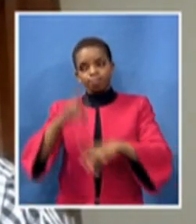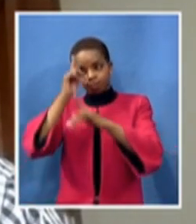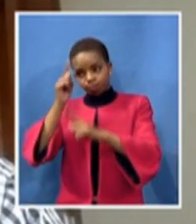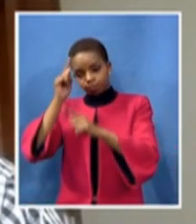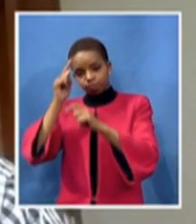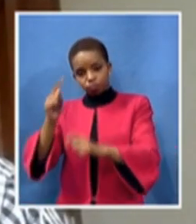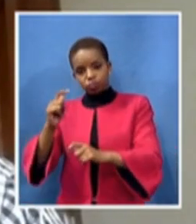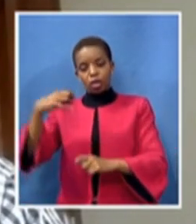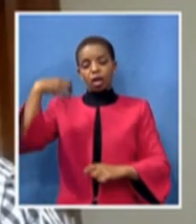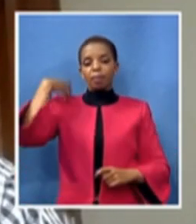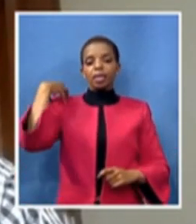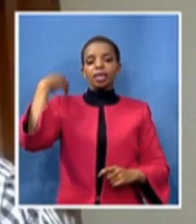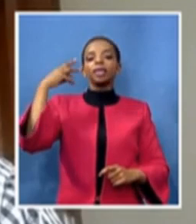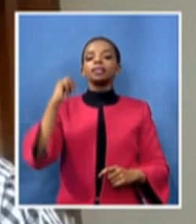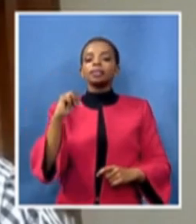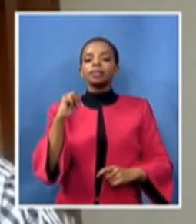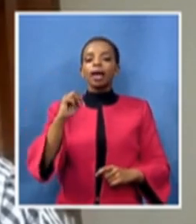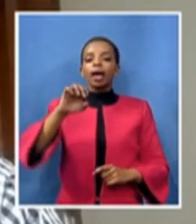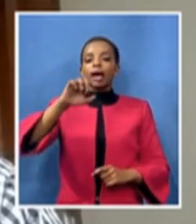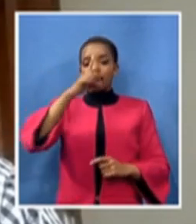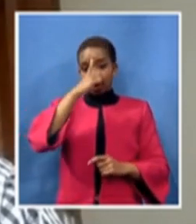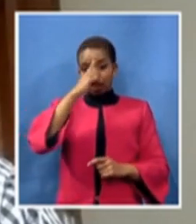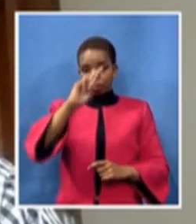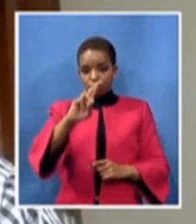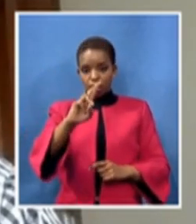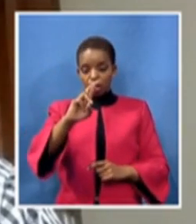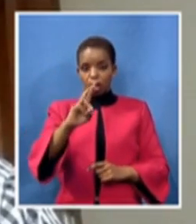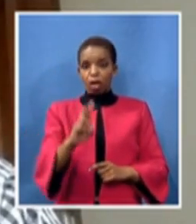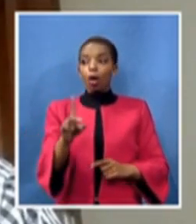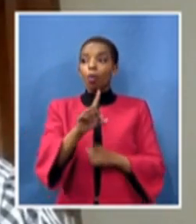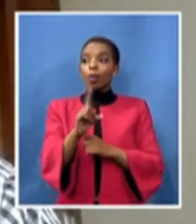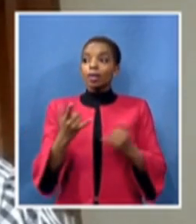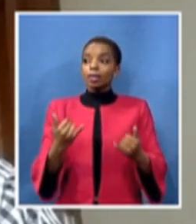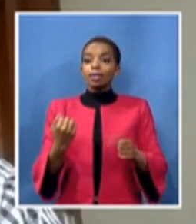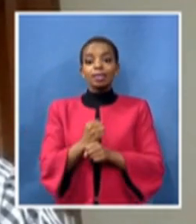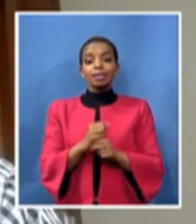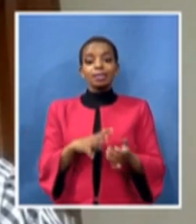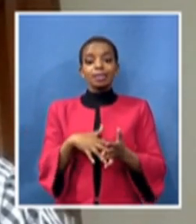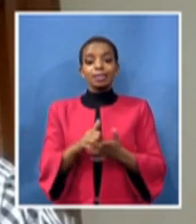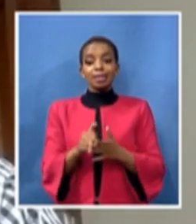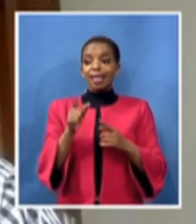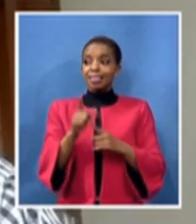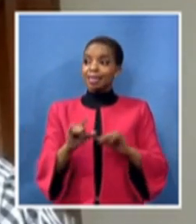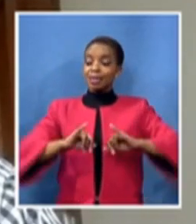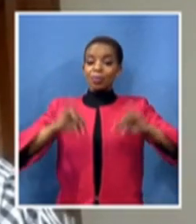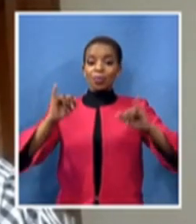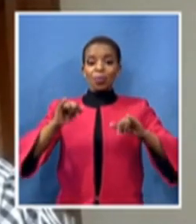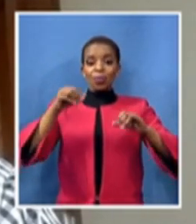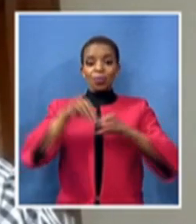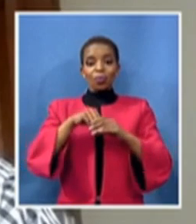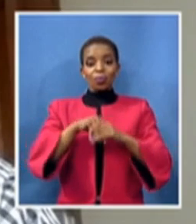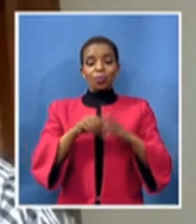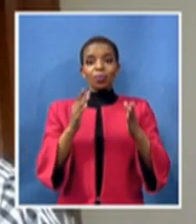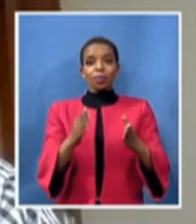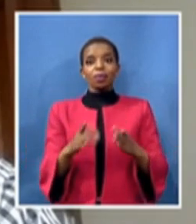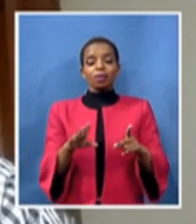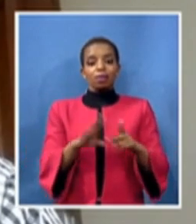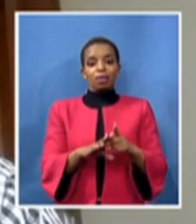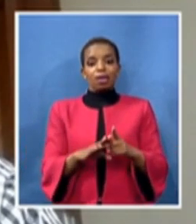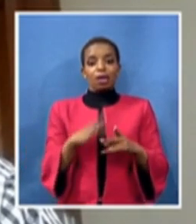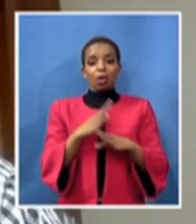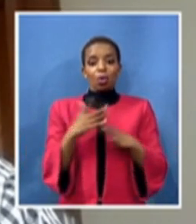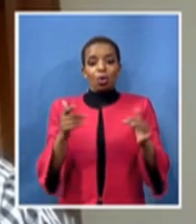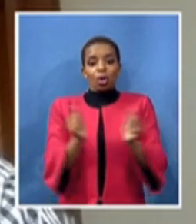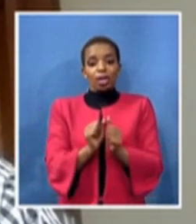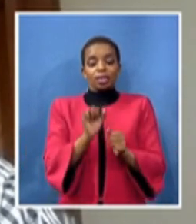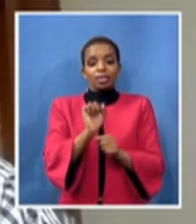towards defeating this monster lies with you and your colleagues as our first line of defense. As